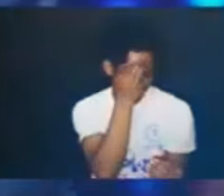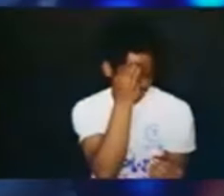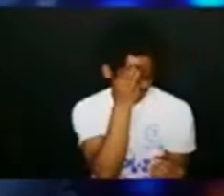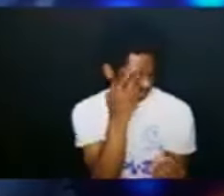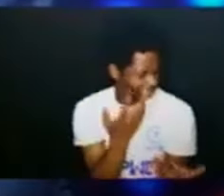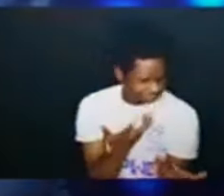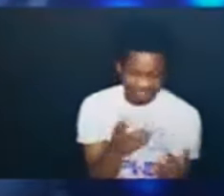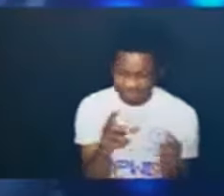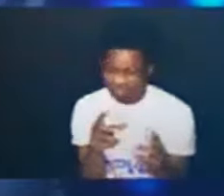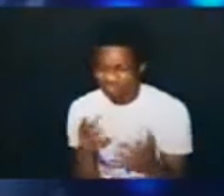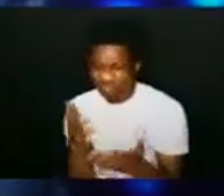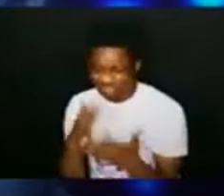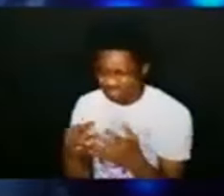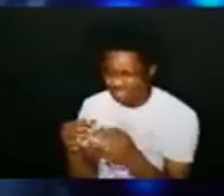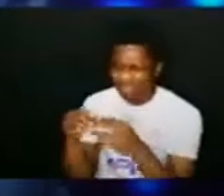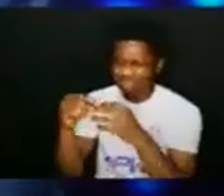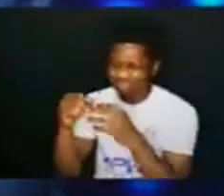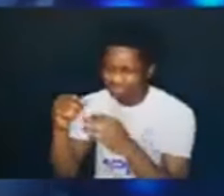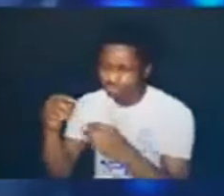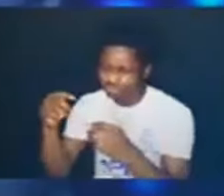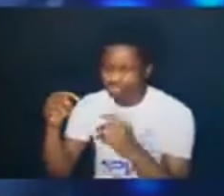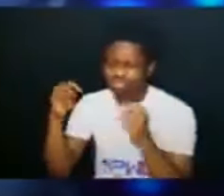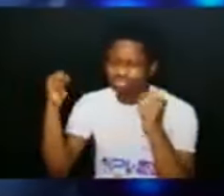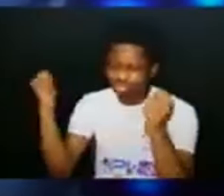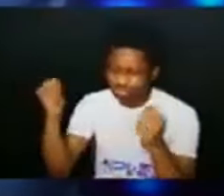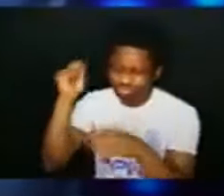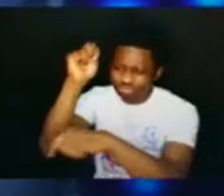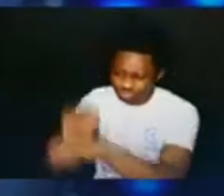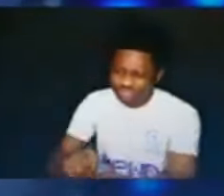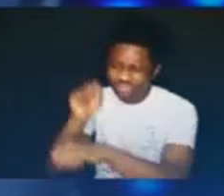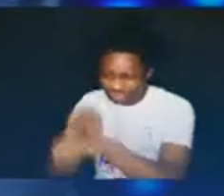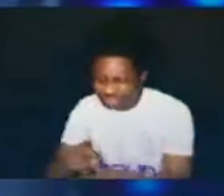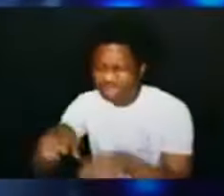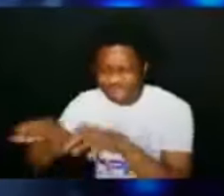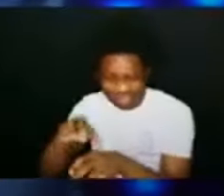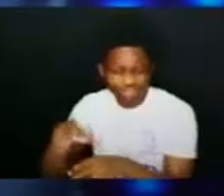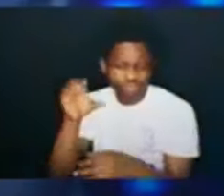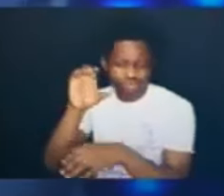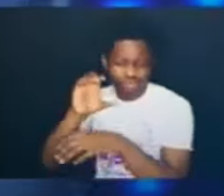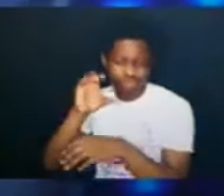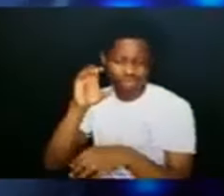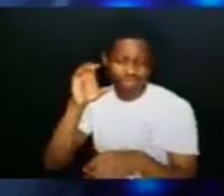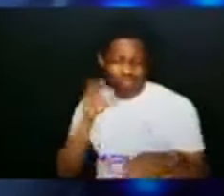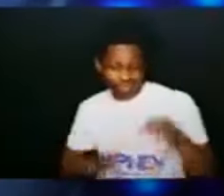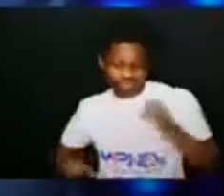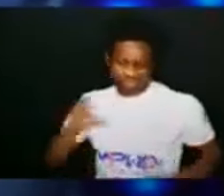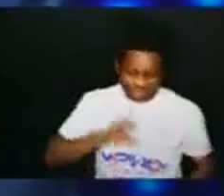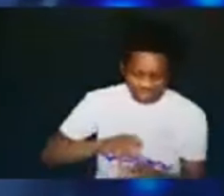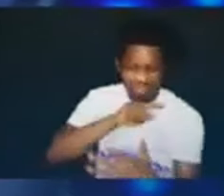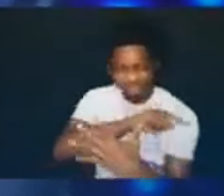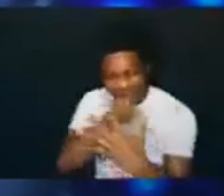some of food sacrifice by idols and all that, this person has a weak conscience so far as